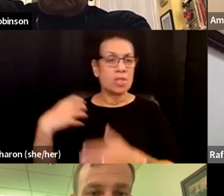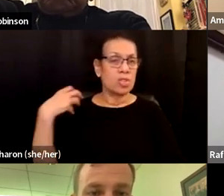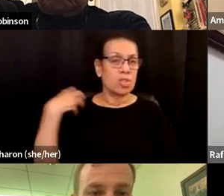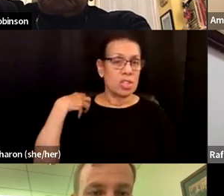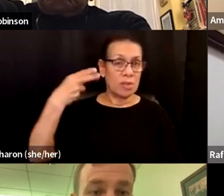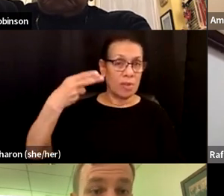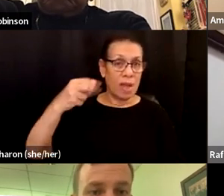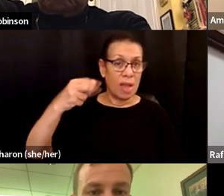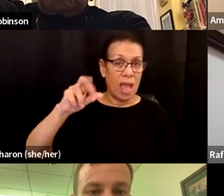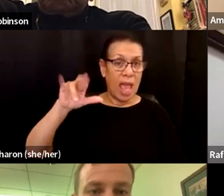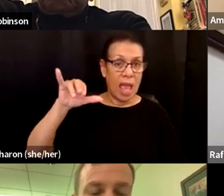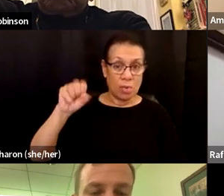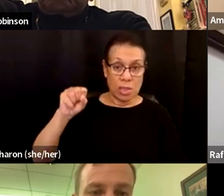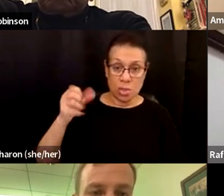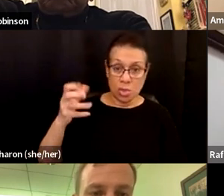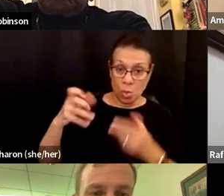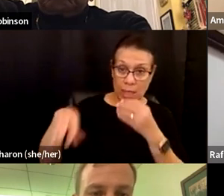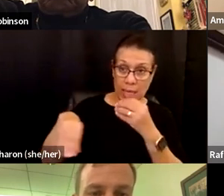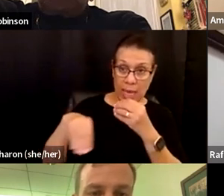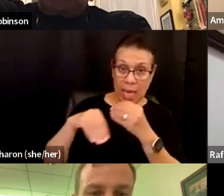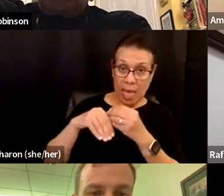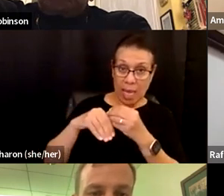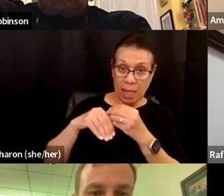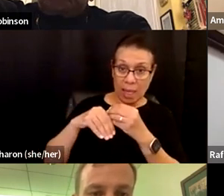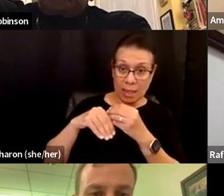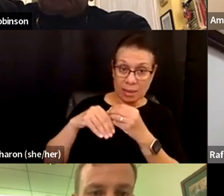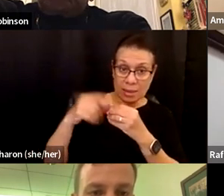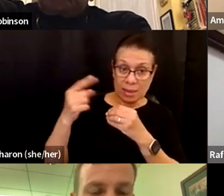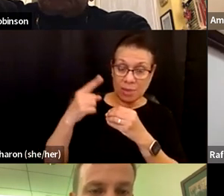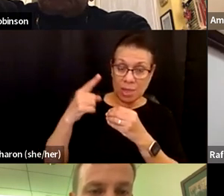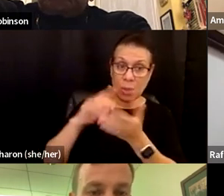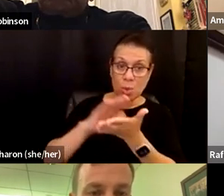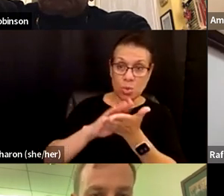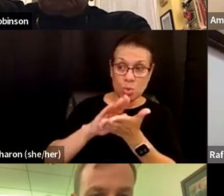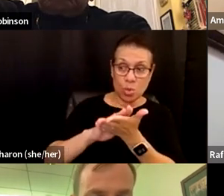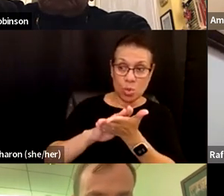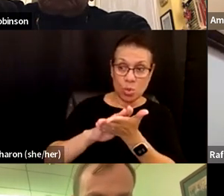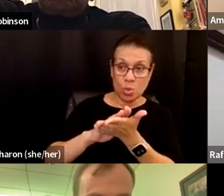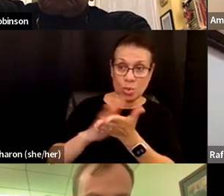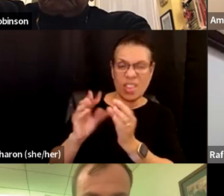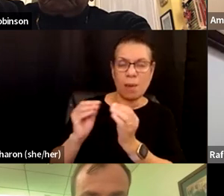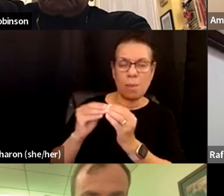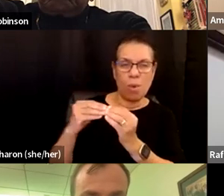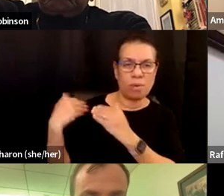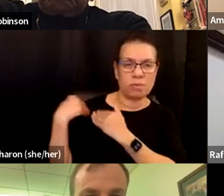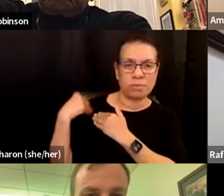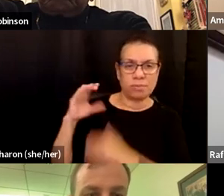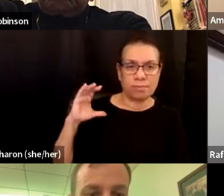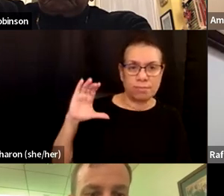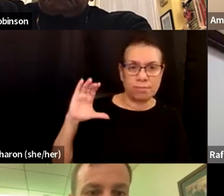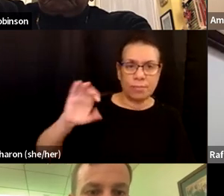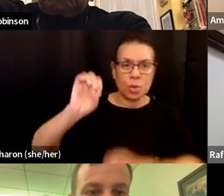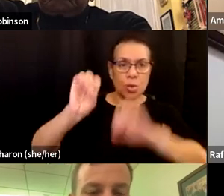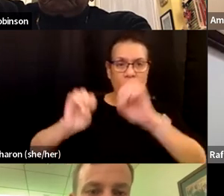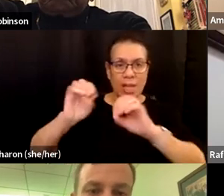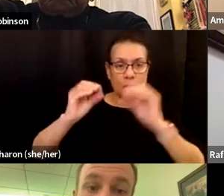if he wants to add just um as being sort of the school's division that they're a little bit more responsible for implementation of evaluations